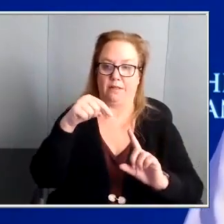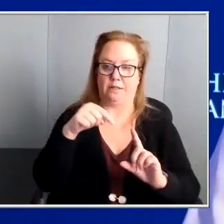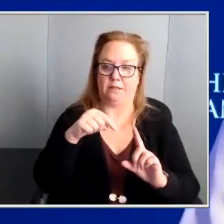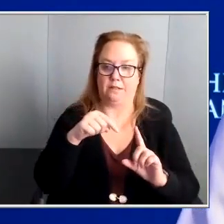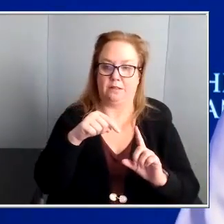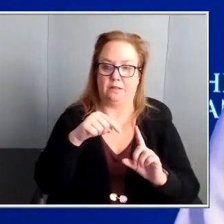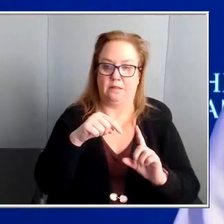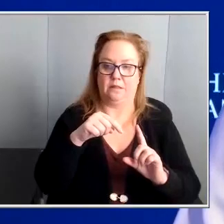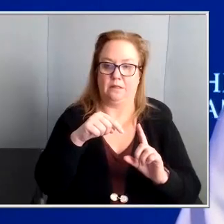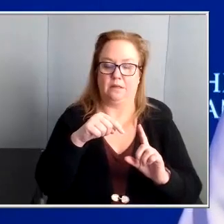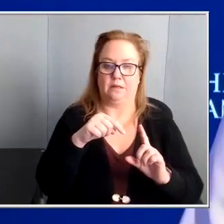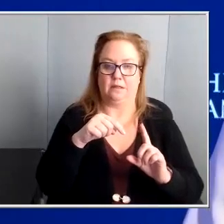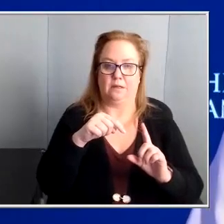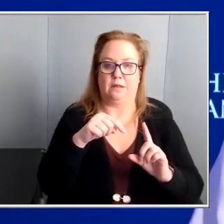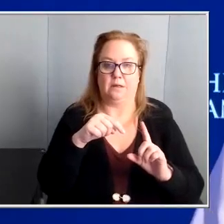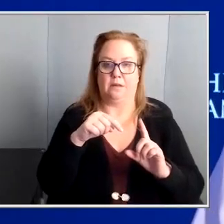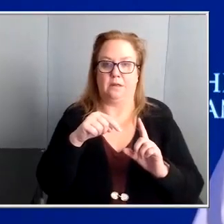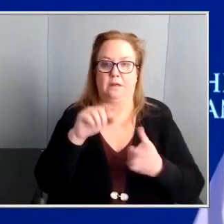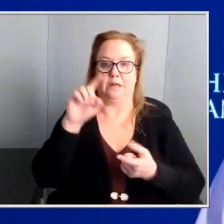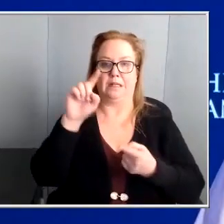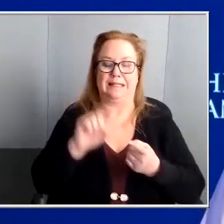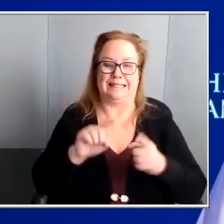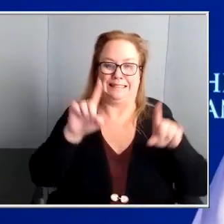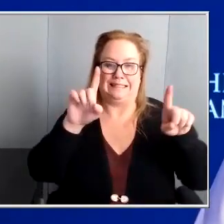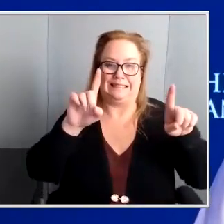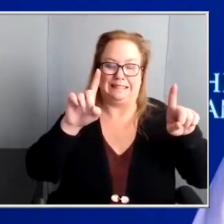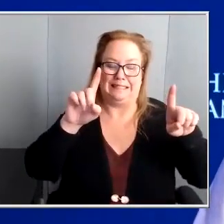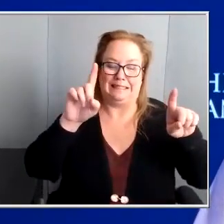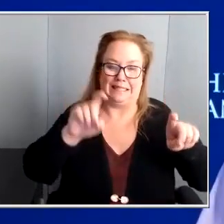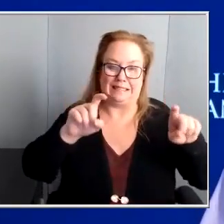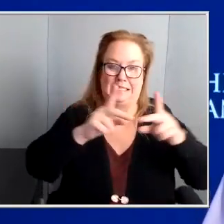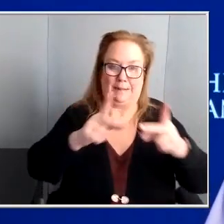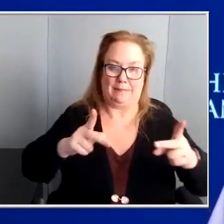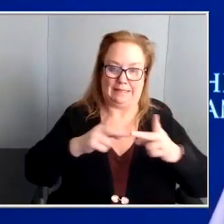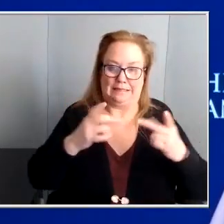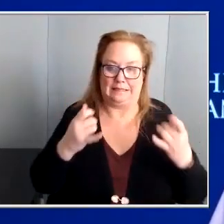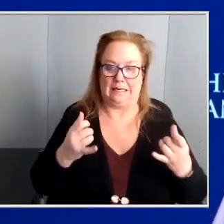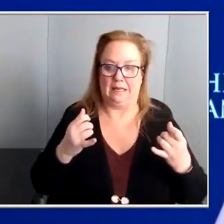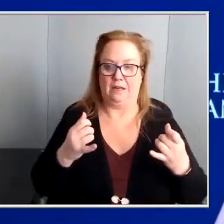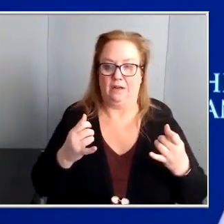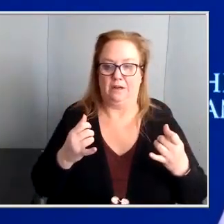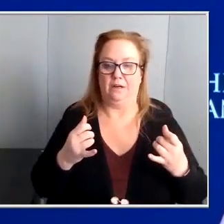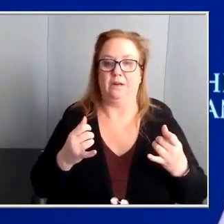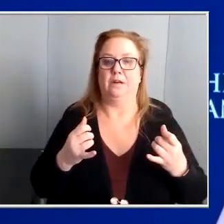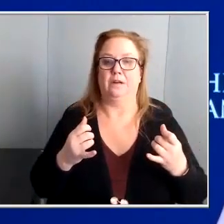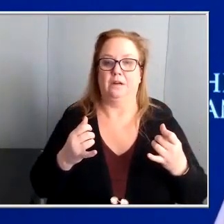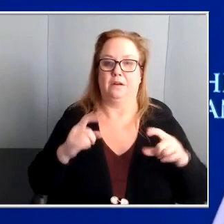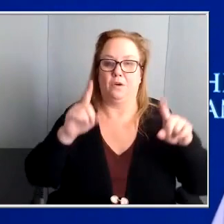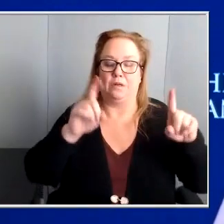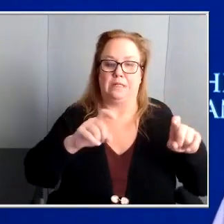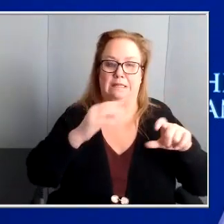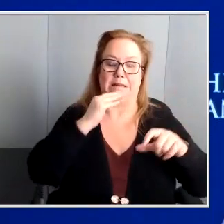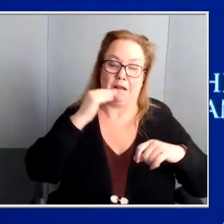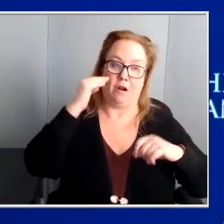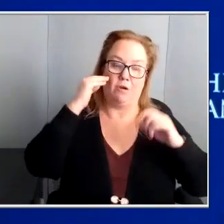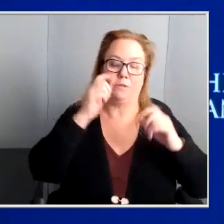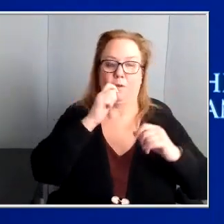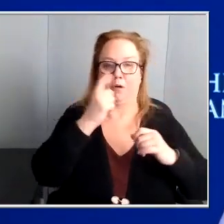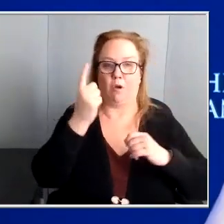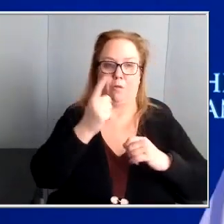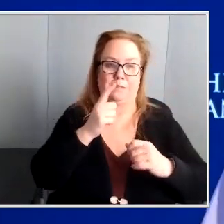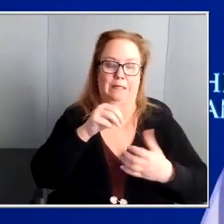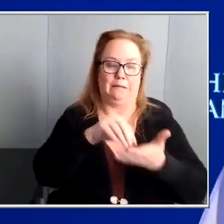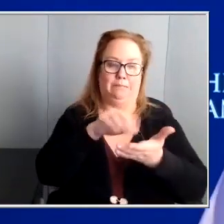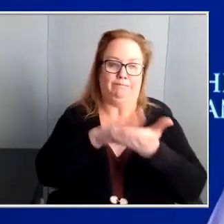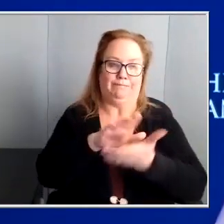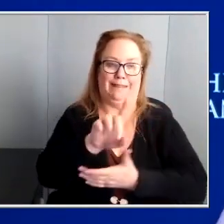now, there are less testing places. Also, people may not be testing or testing at home, so we don't always have the recording of that.